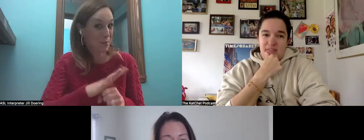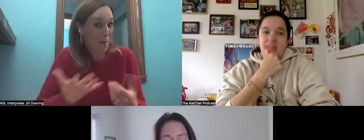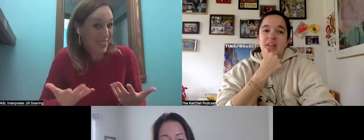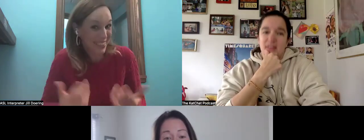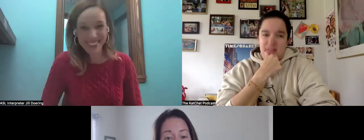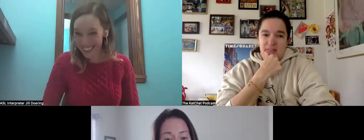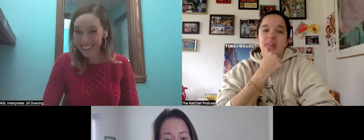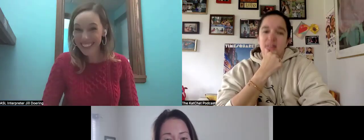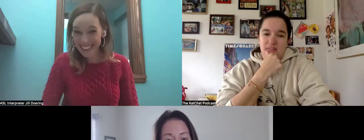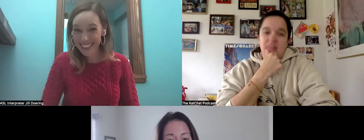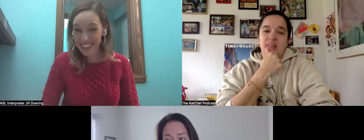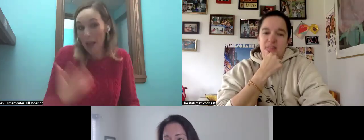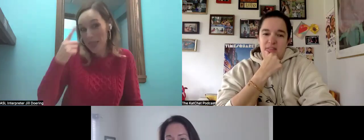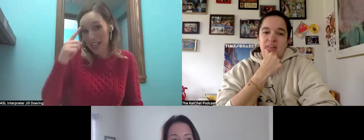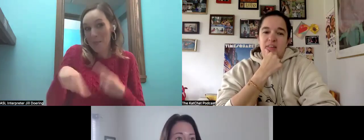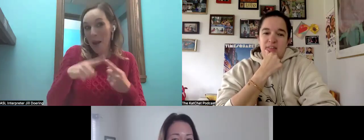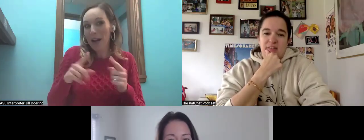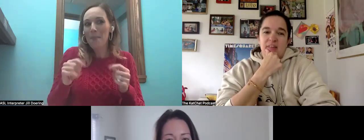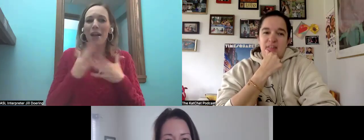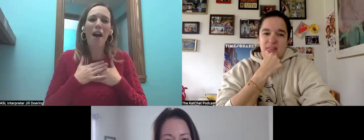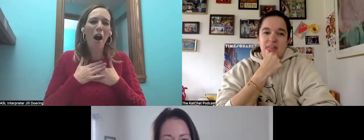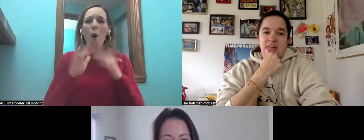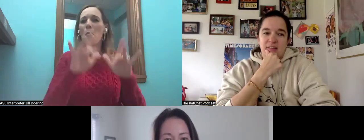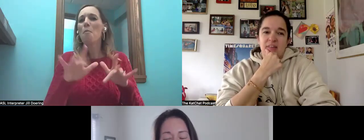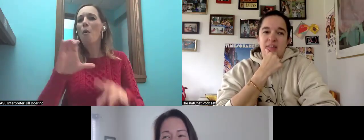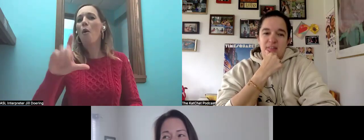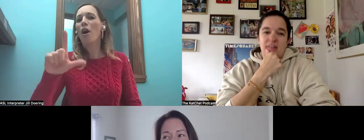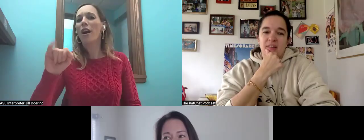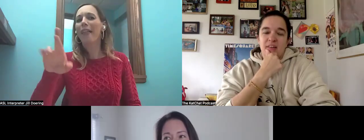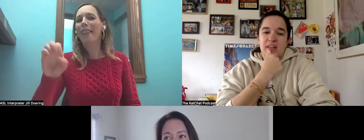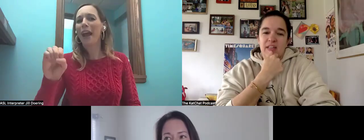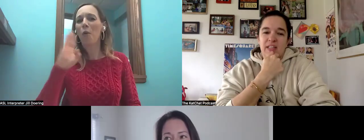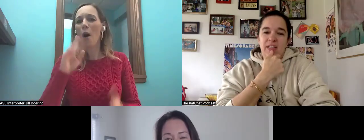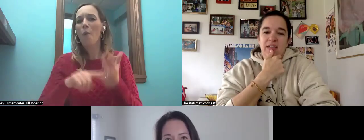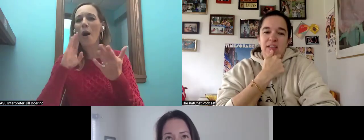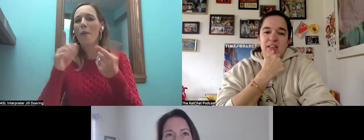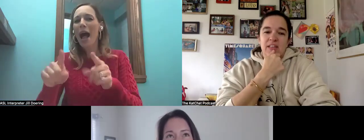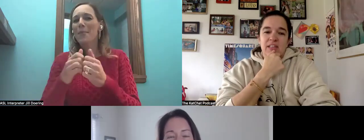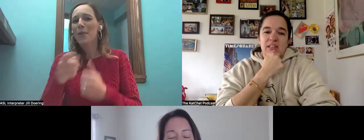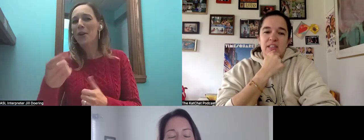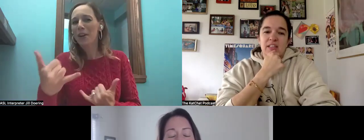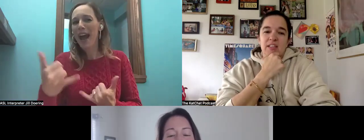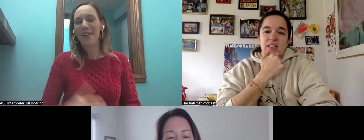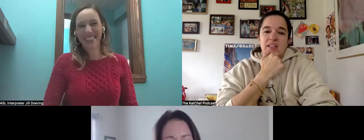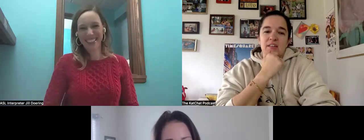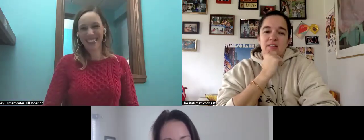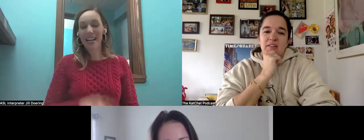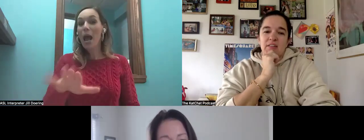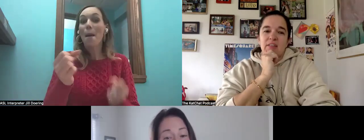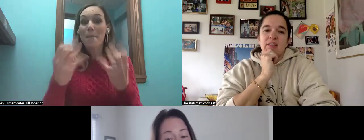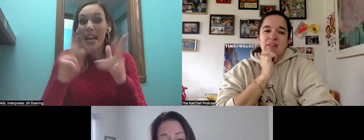Claire, if you think about it, it's like, oh, poor Claire, what's going to happen with her now? Or a lot of people have asked for